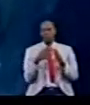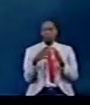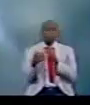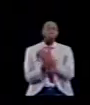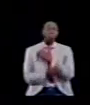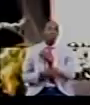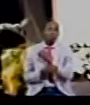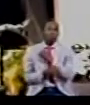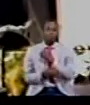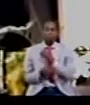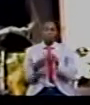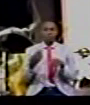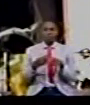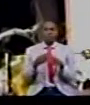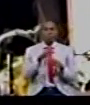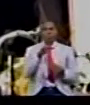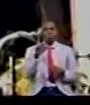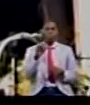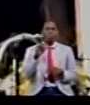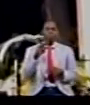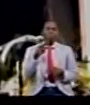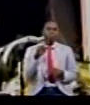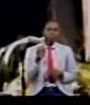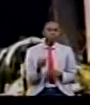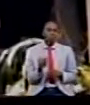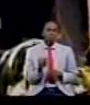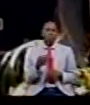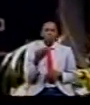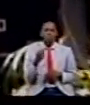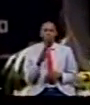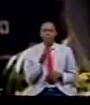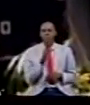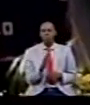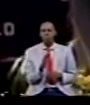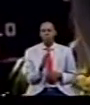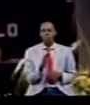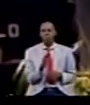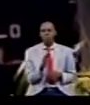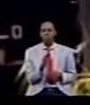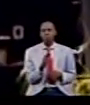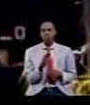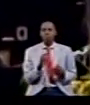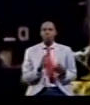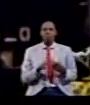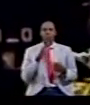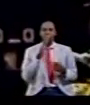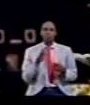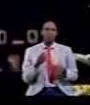beyond their boundary now, by the power God everlasting.